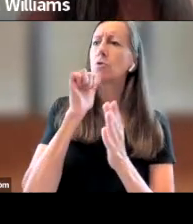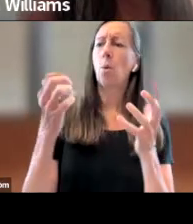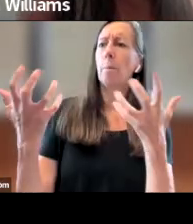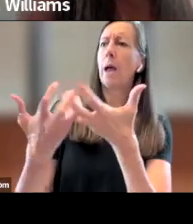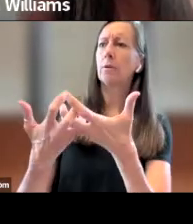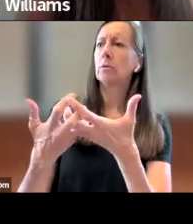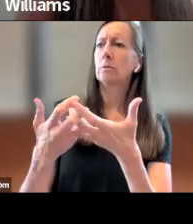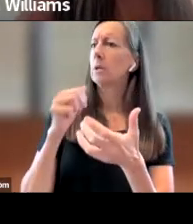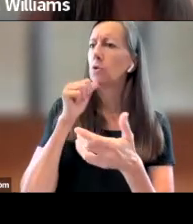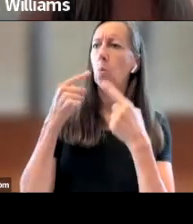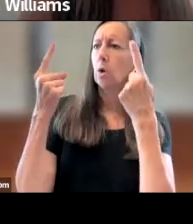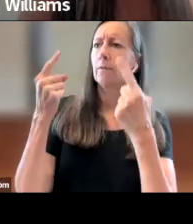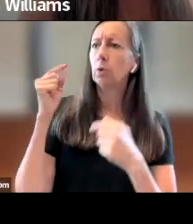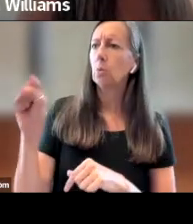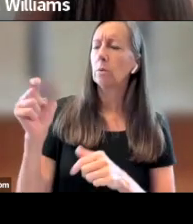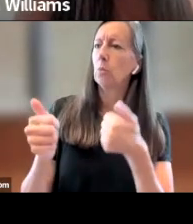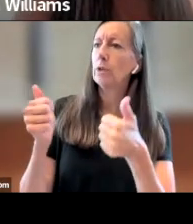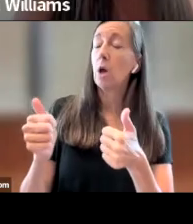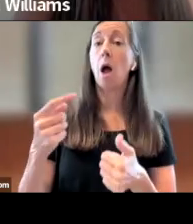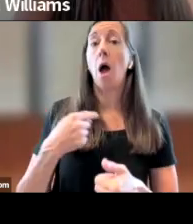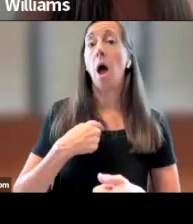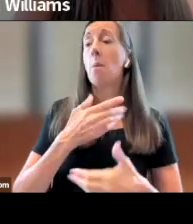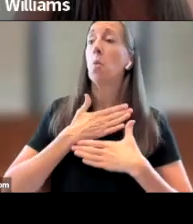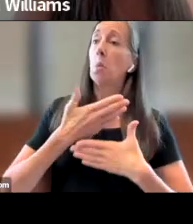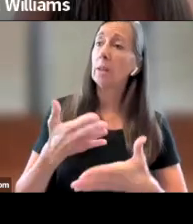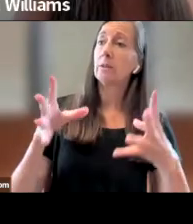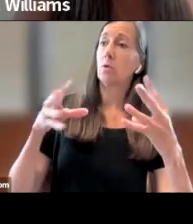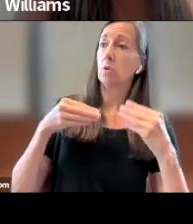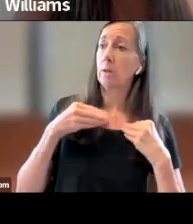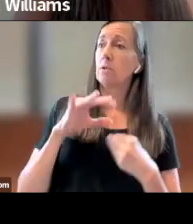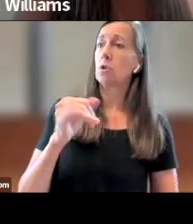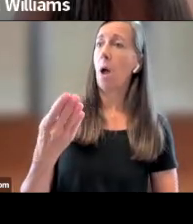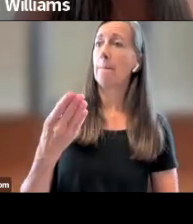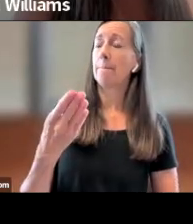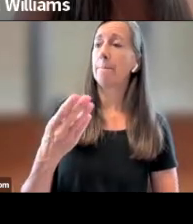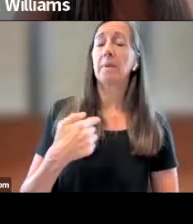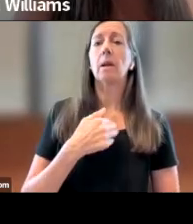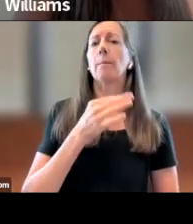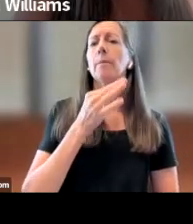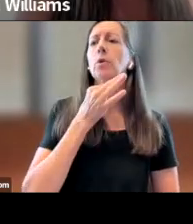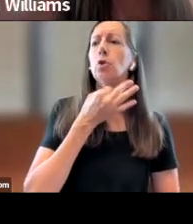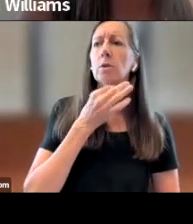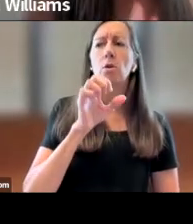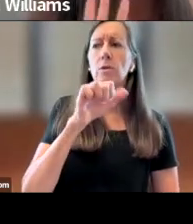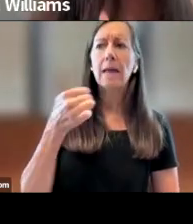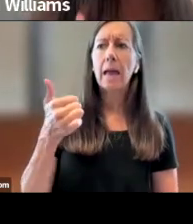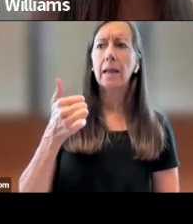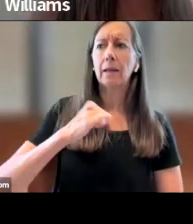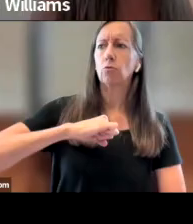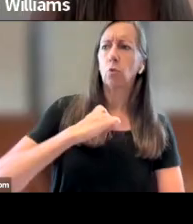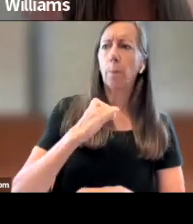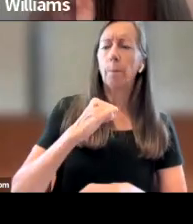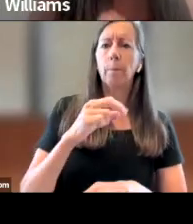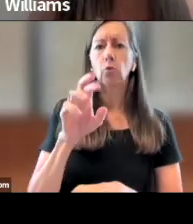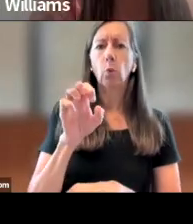to take the job. I'm just curious if there's any room for negotiating on these points. So those are the